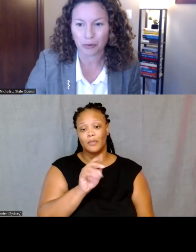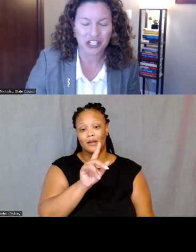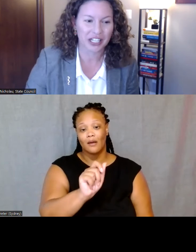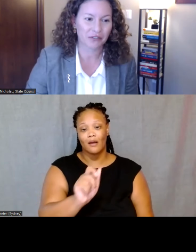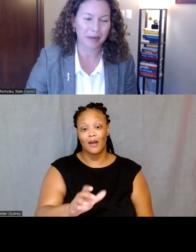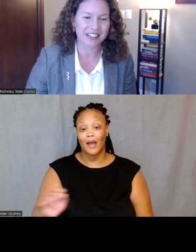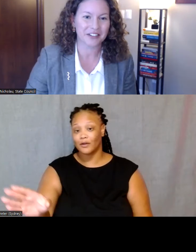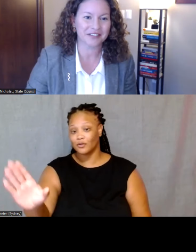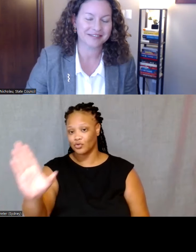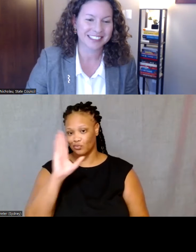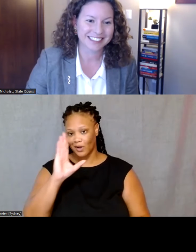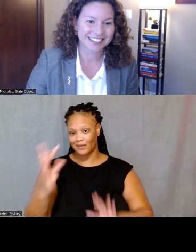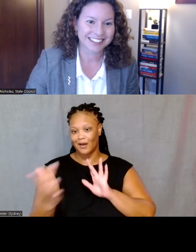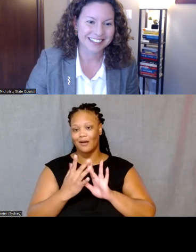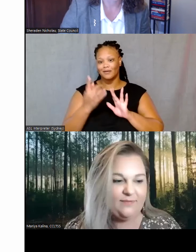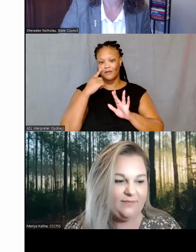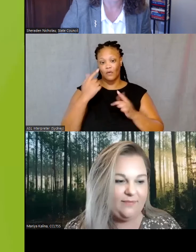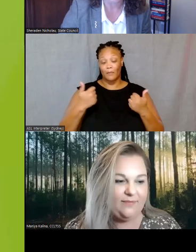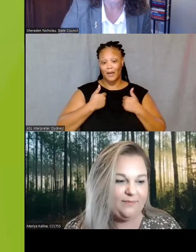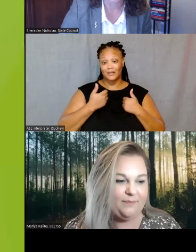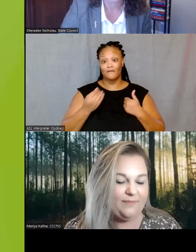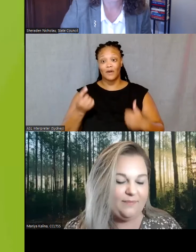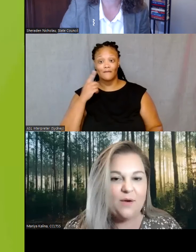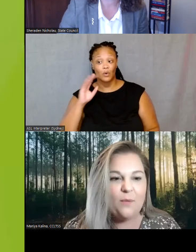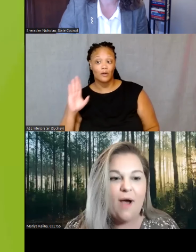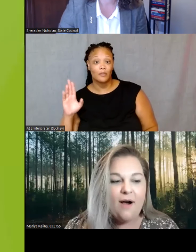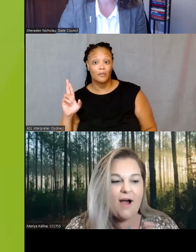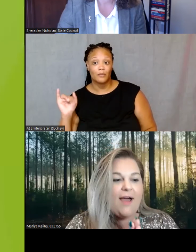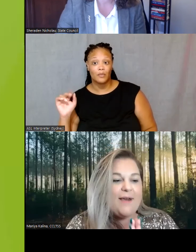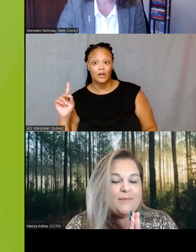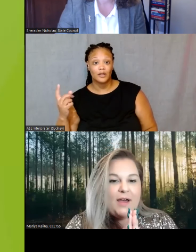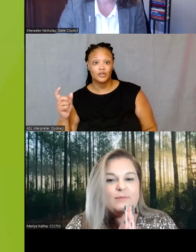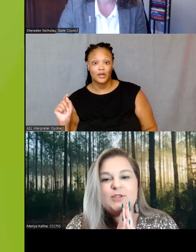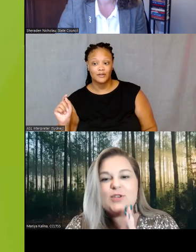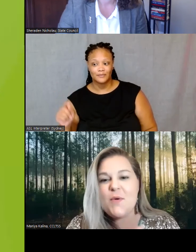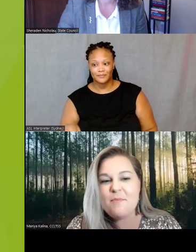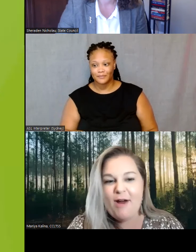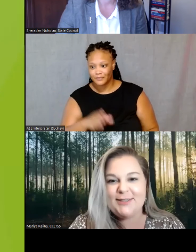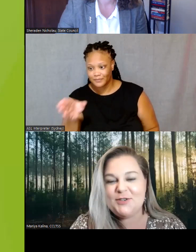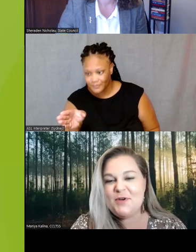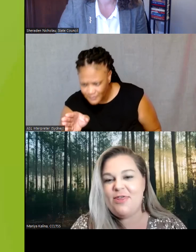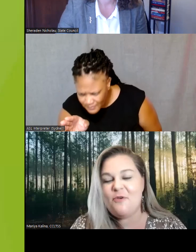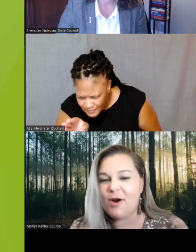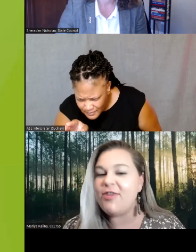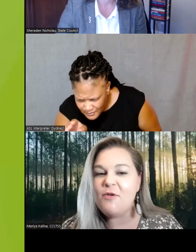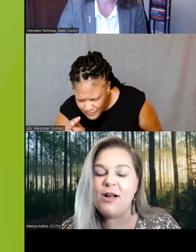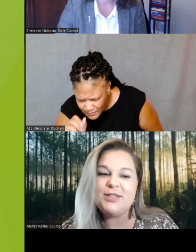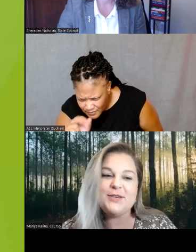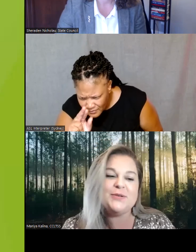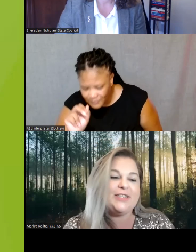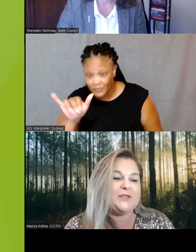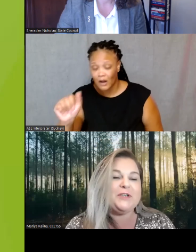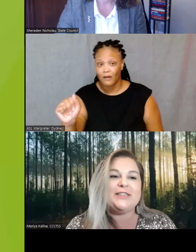information for Bridget and for myself. Thanks, everyone. Wow, I am so impressed with the work that you